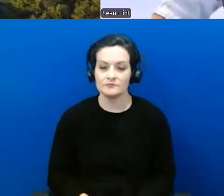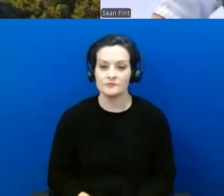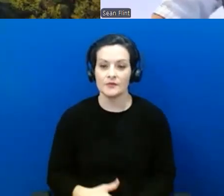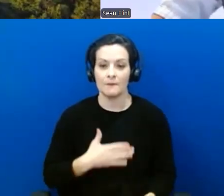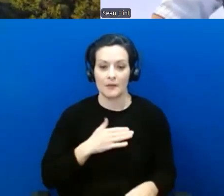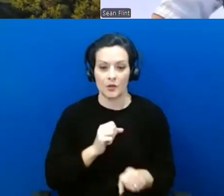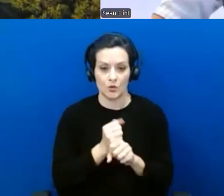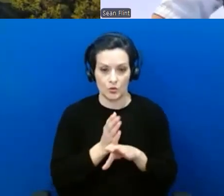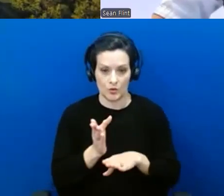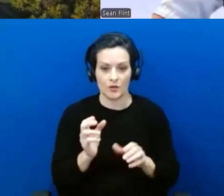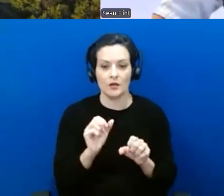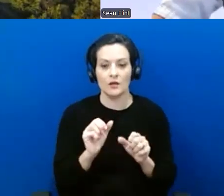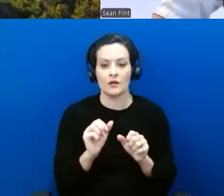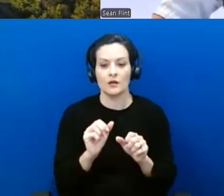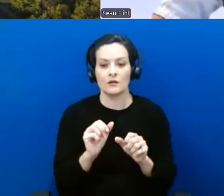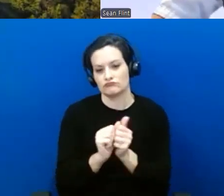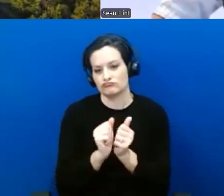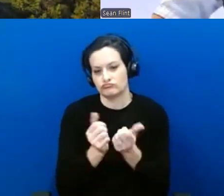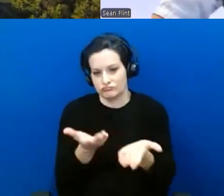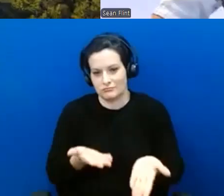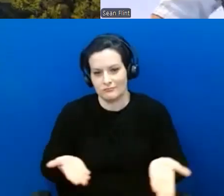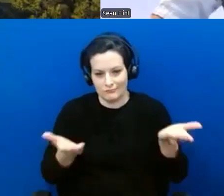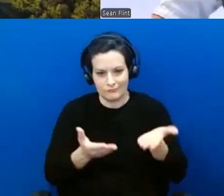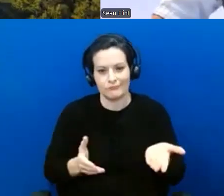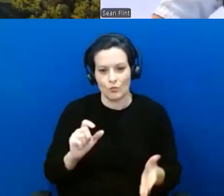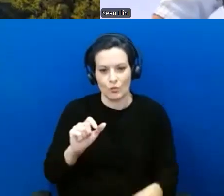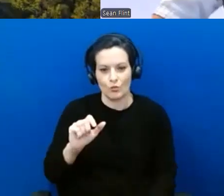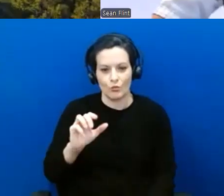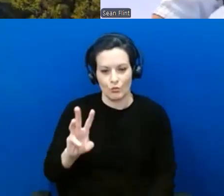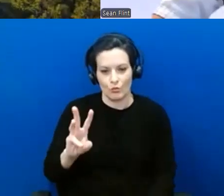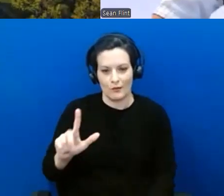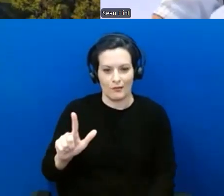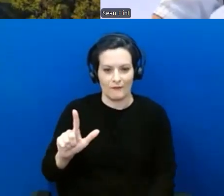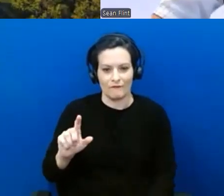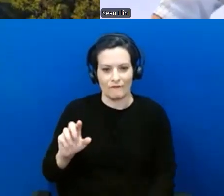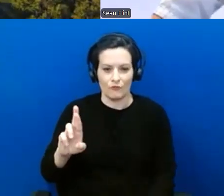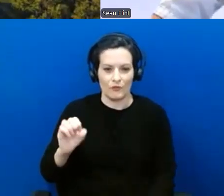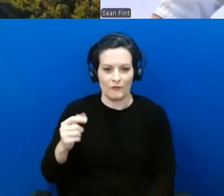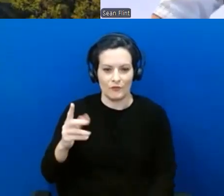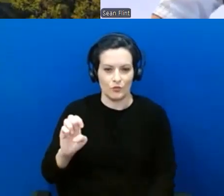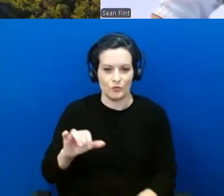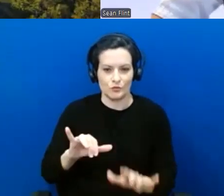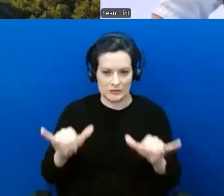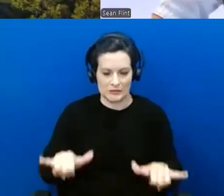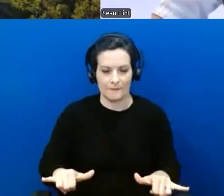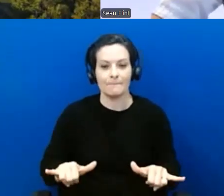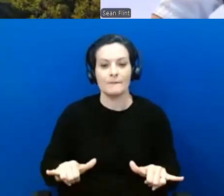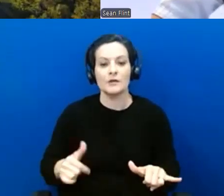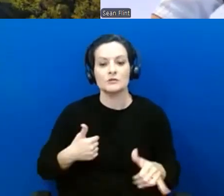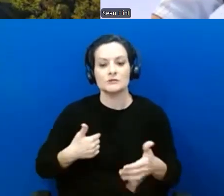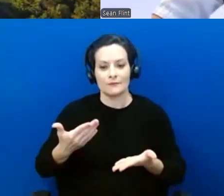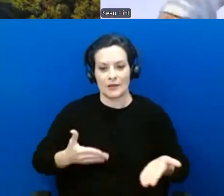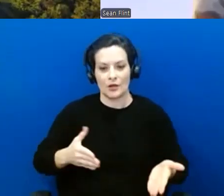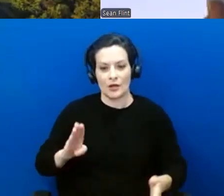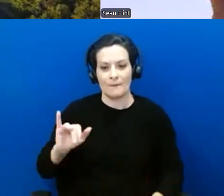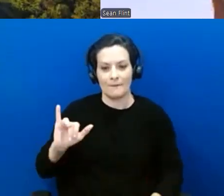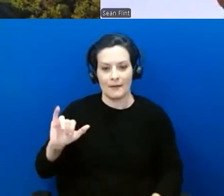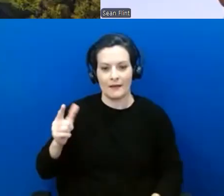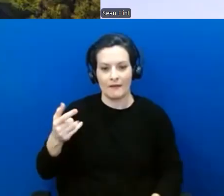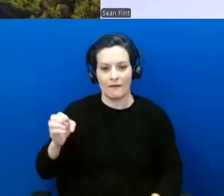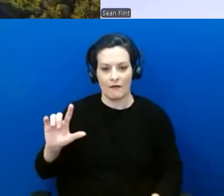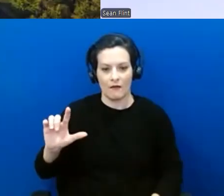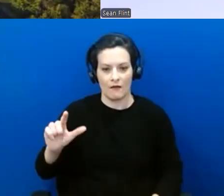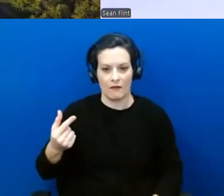worked in the National Wildlife Refuge System, and for the last 15 years of which I've been stationed here in Bagog National Wildlife Refuge,